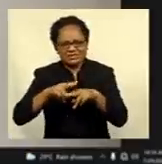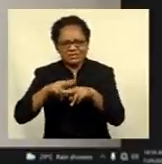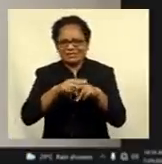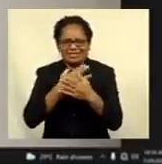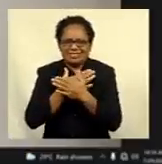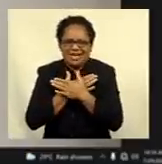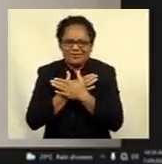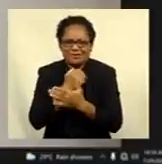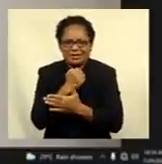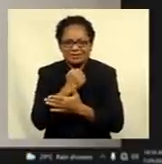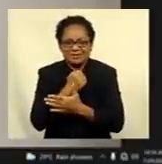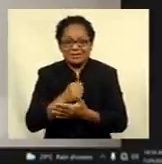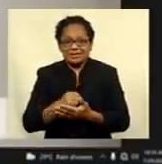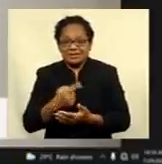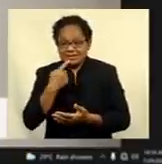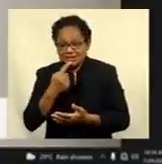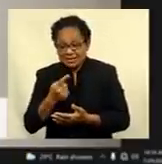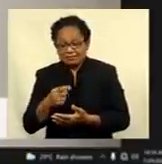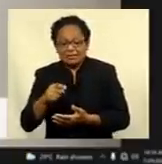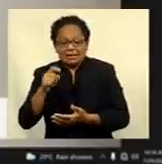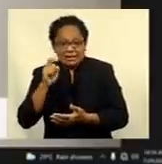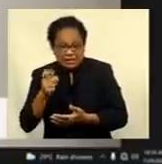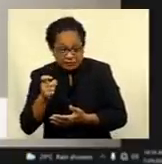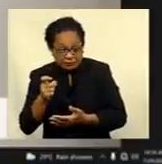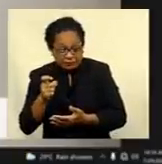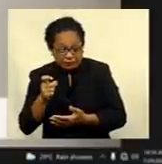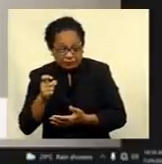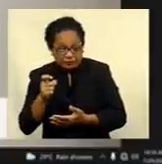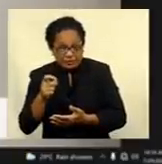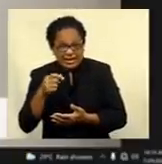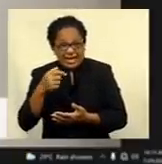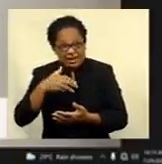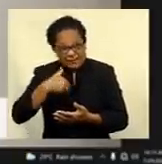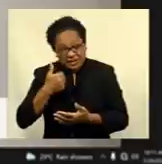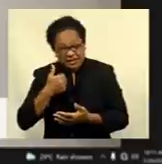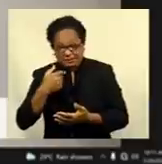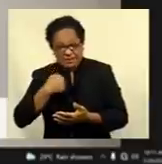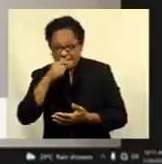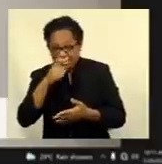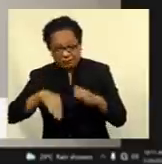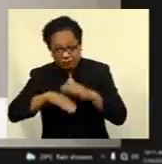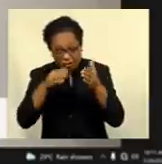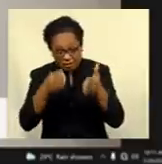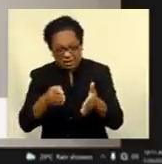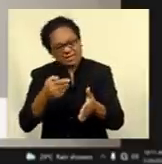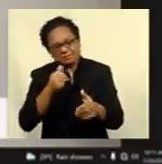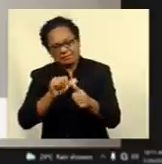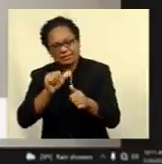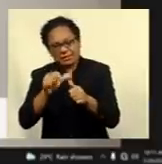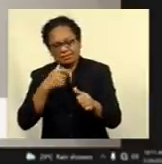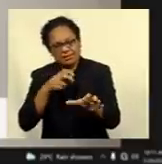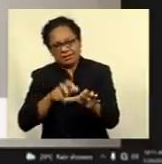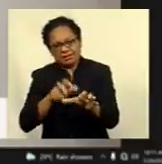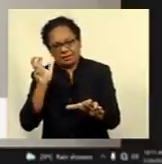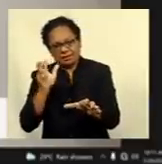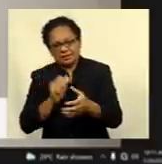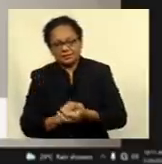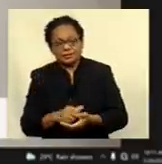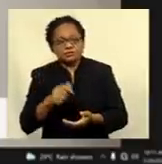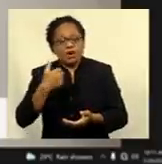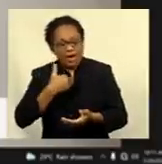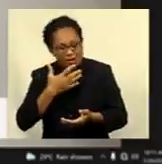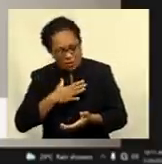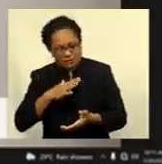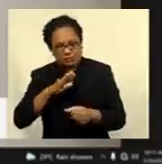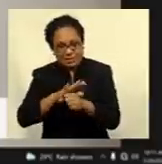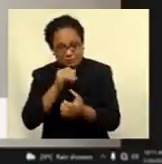anything 100%. If there's any doubt in my head, I won't take it. And I want to be certain that if and when the commitment happens,